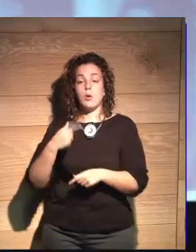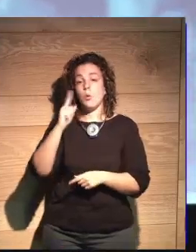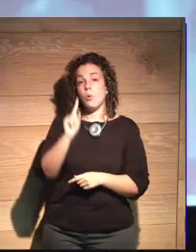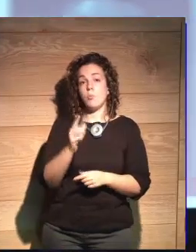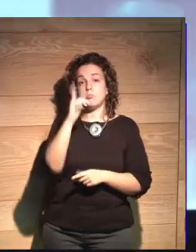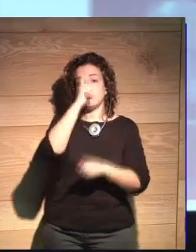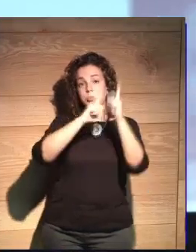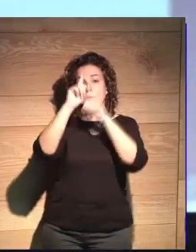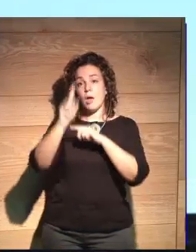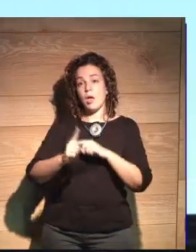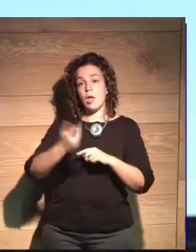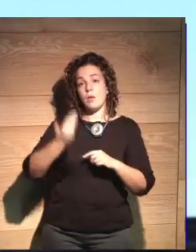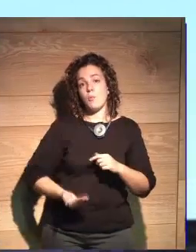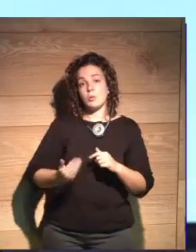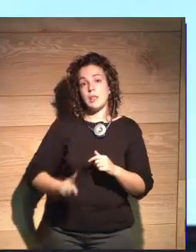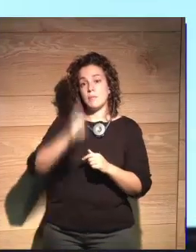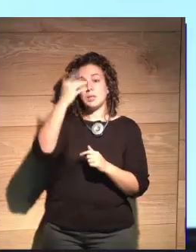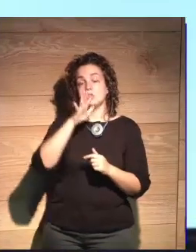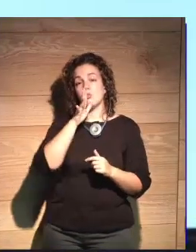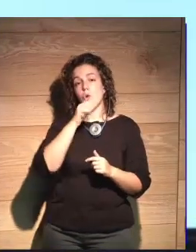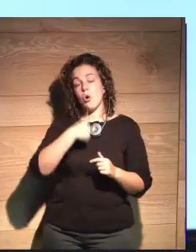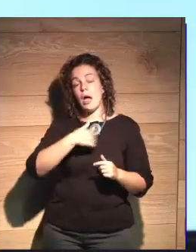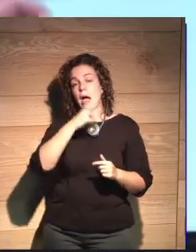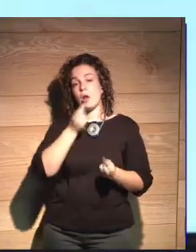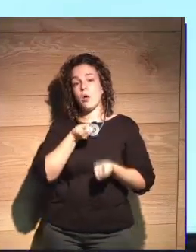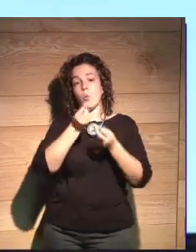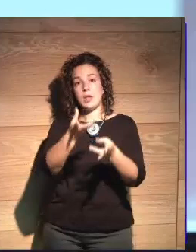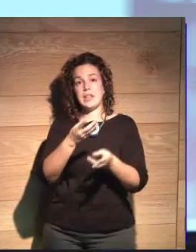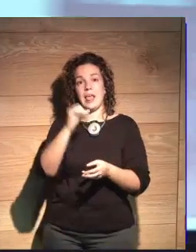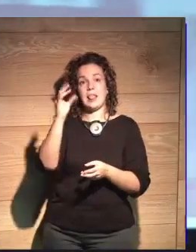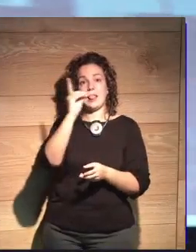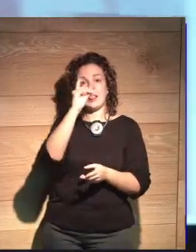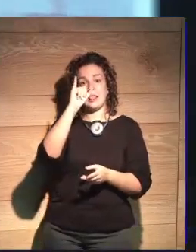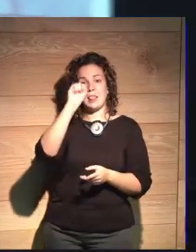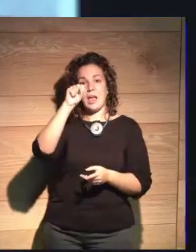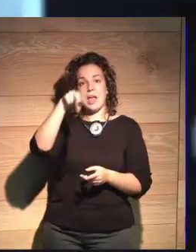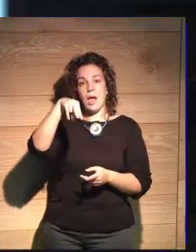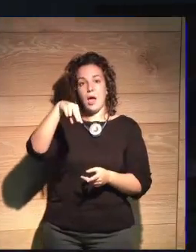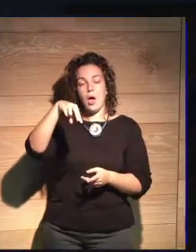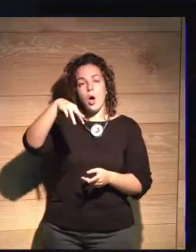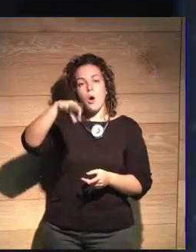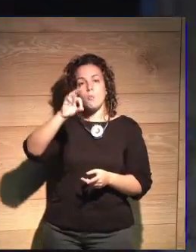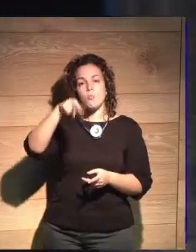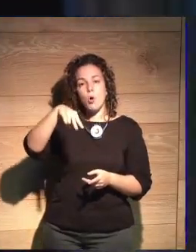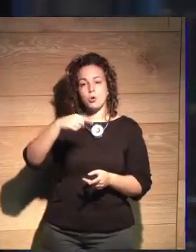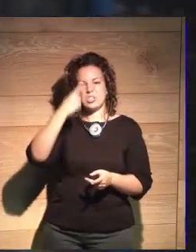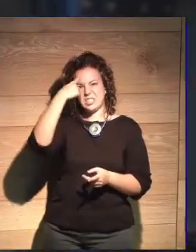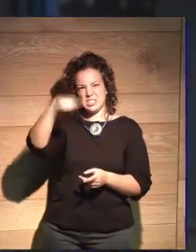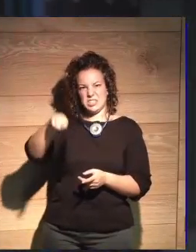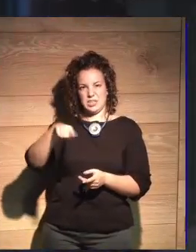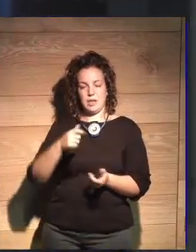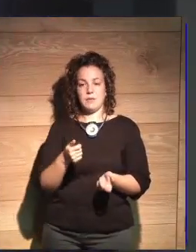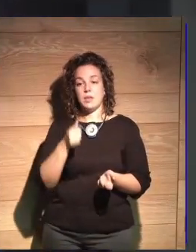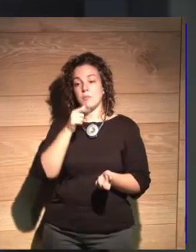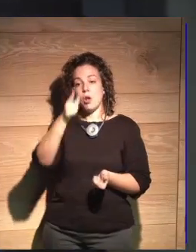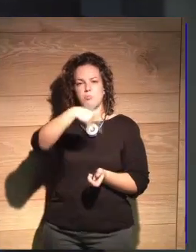now reveal to you what are the world's 4 most serious problems, but you already know them. The problem of the